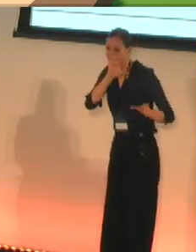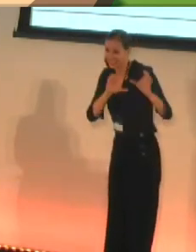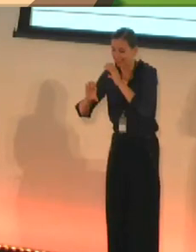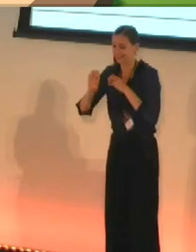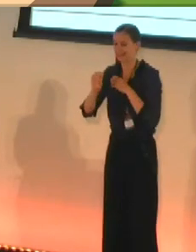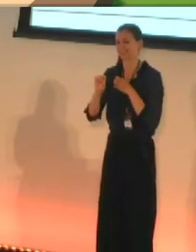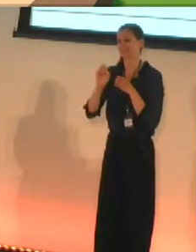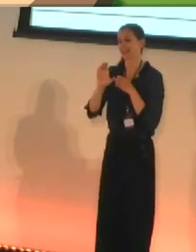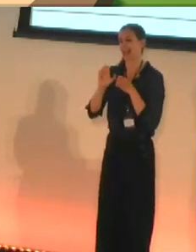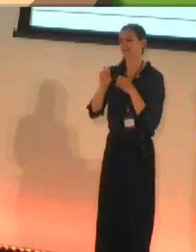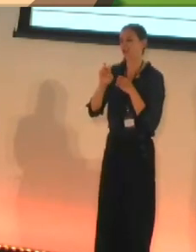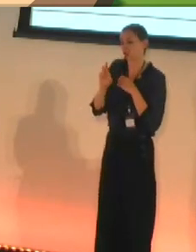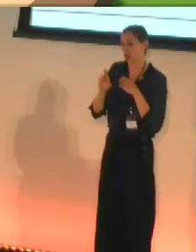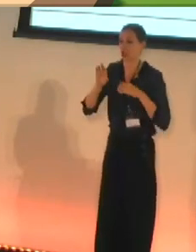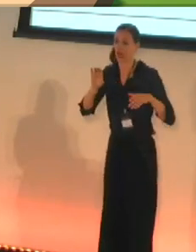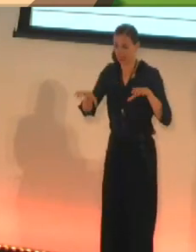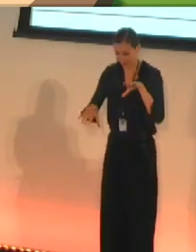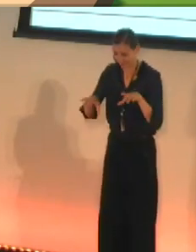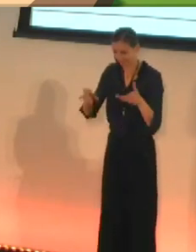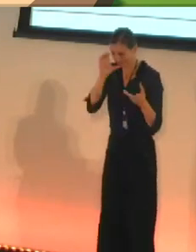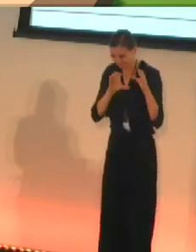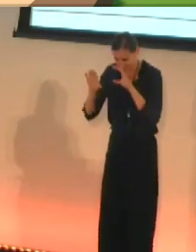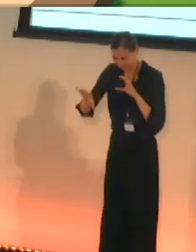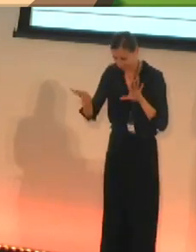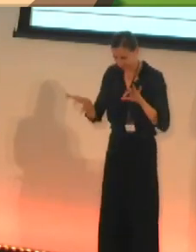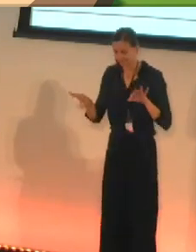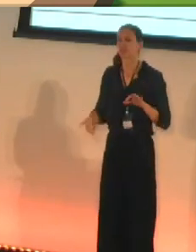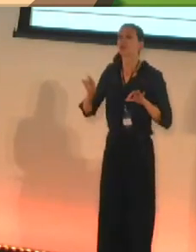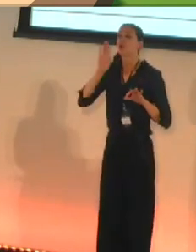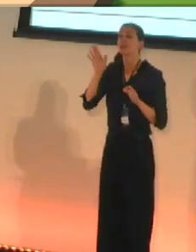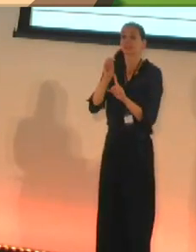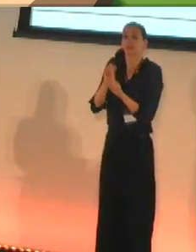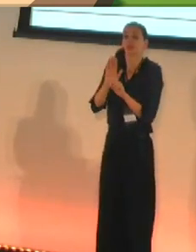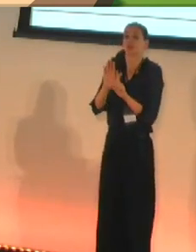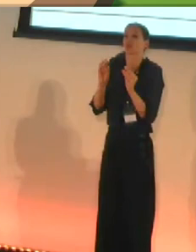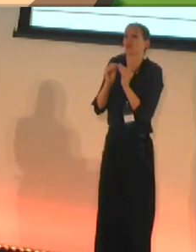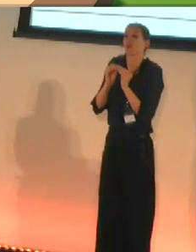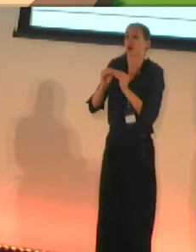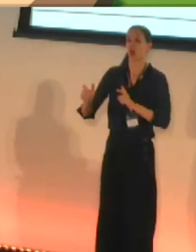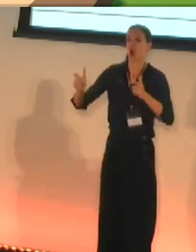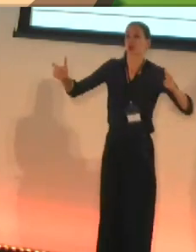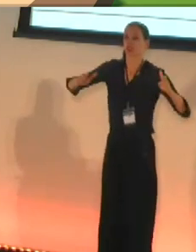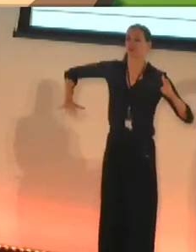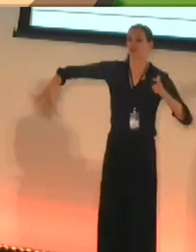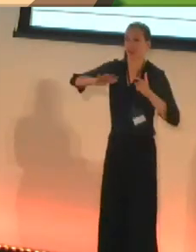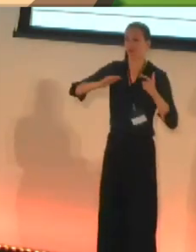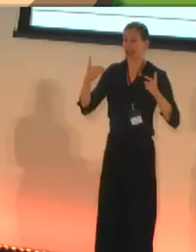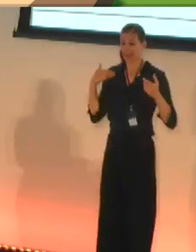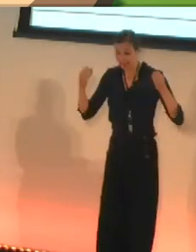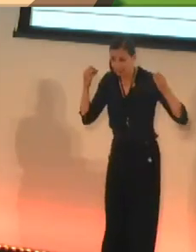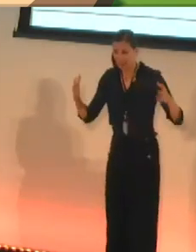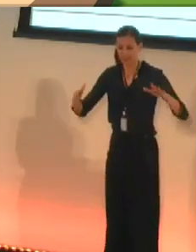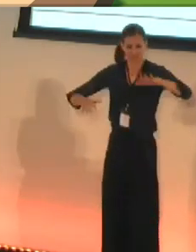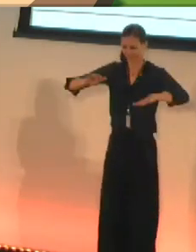different virtual park, we exposed them to a much larger environment. This one was far more complex, had various plots of grass, as well